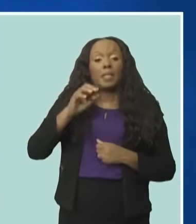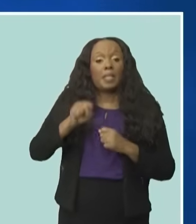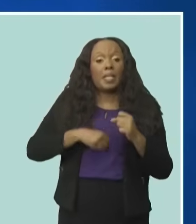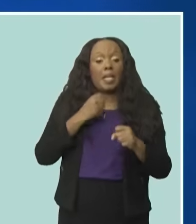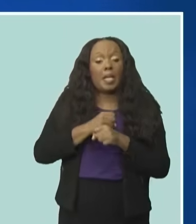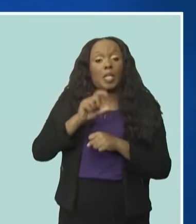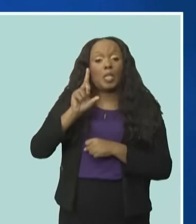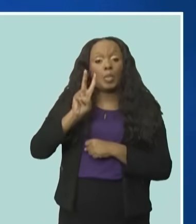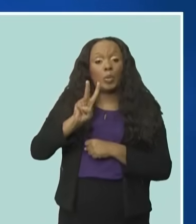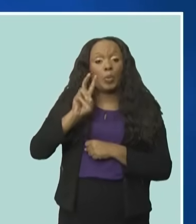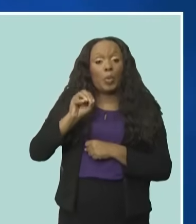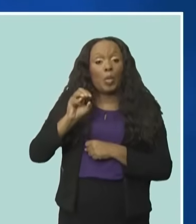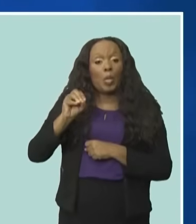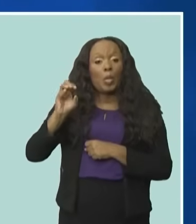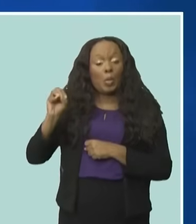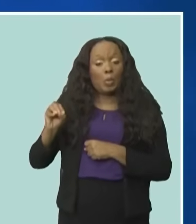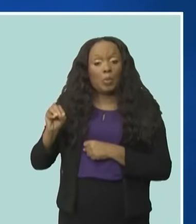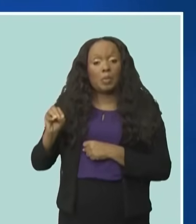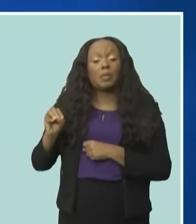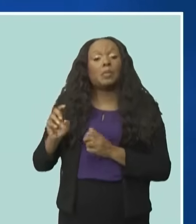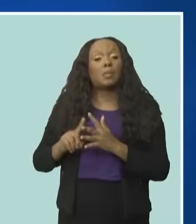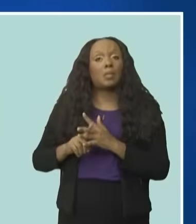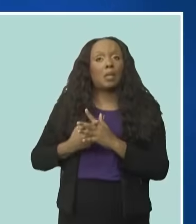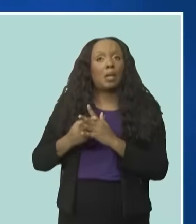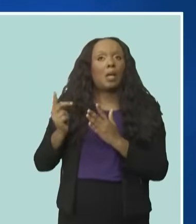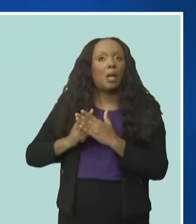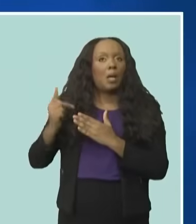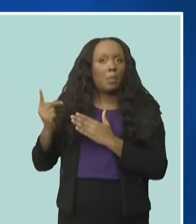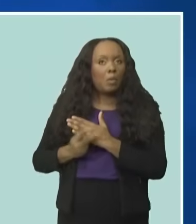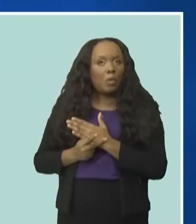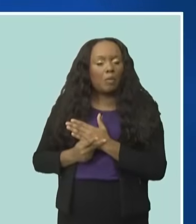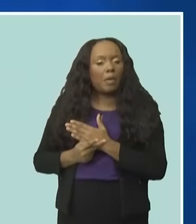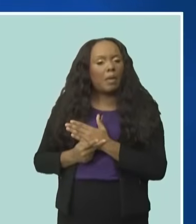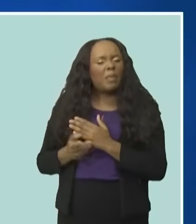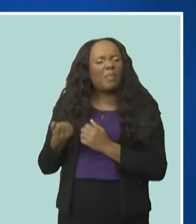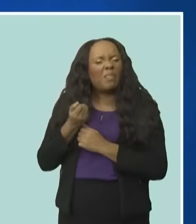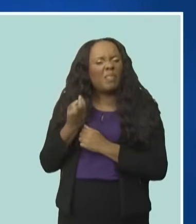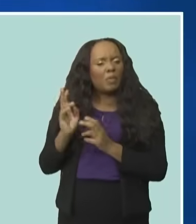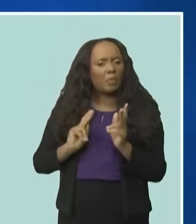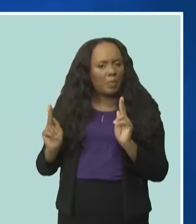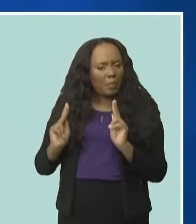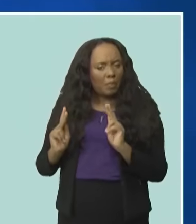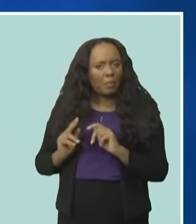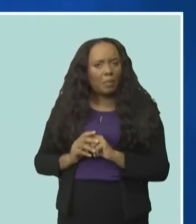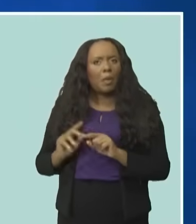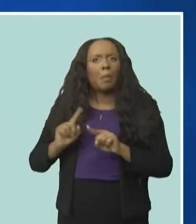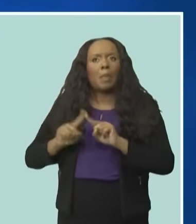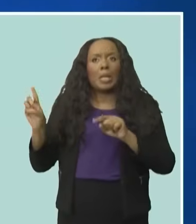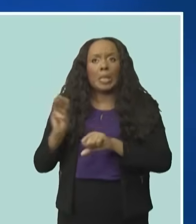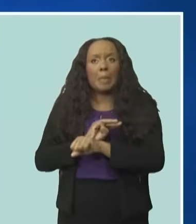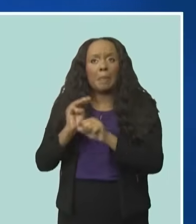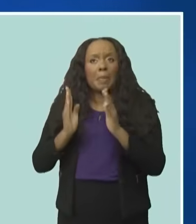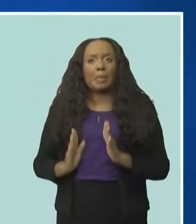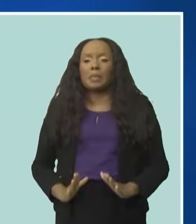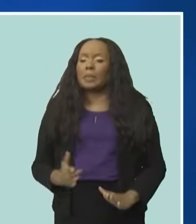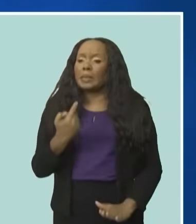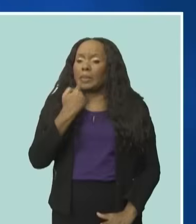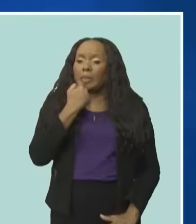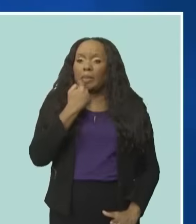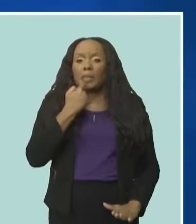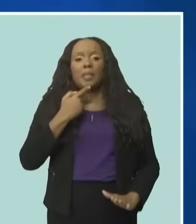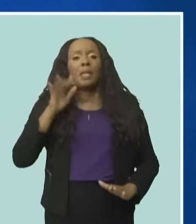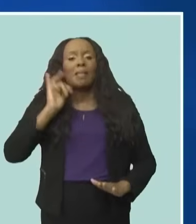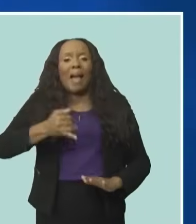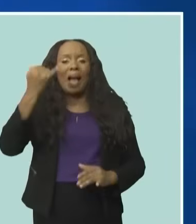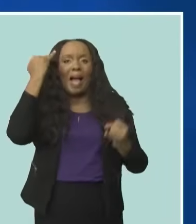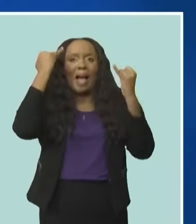has developed into something far greater. Minister of Home Affairs and Information Wilfred Abrams says that the